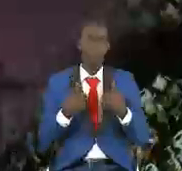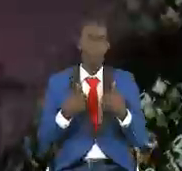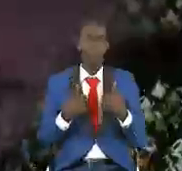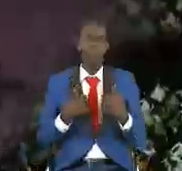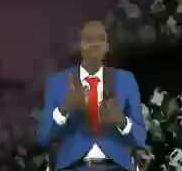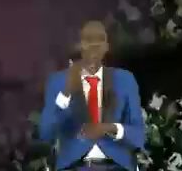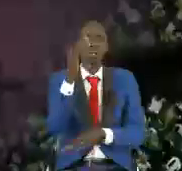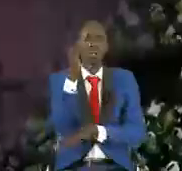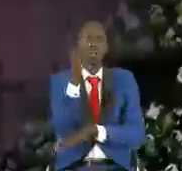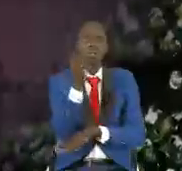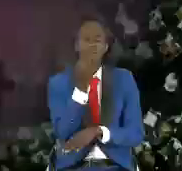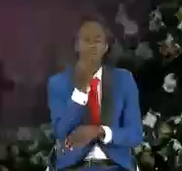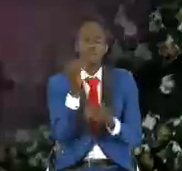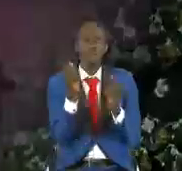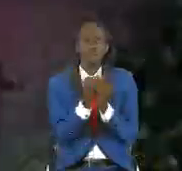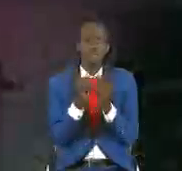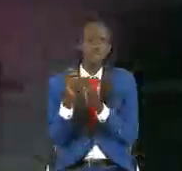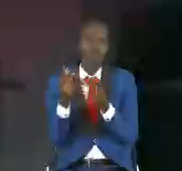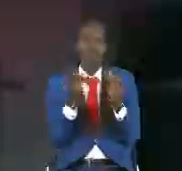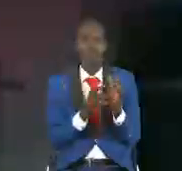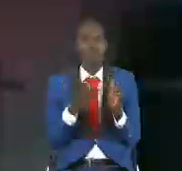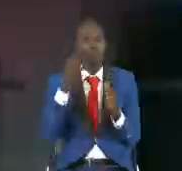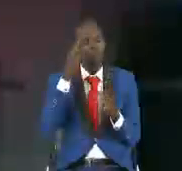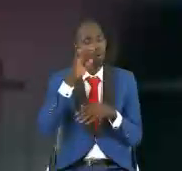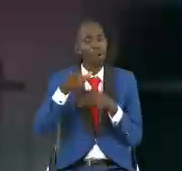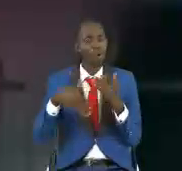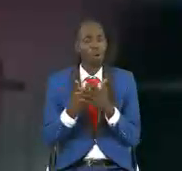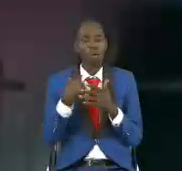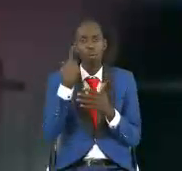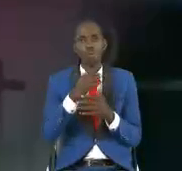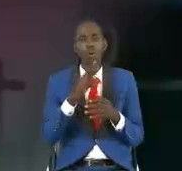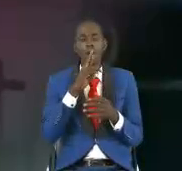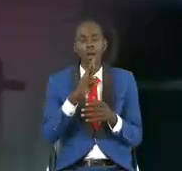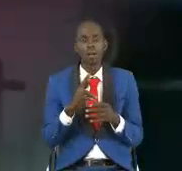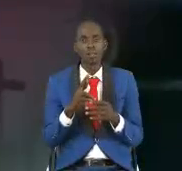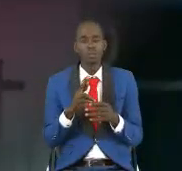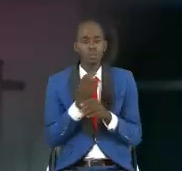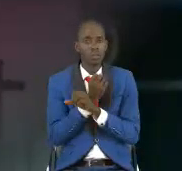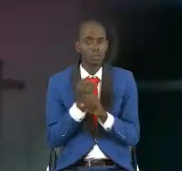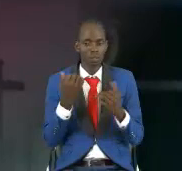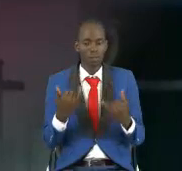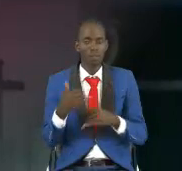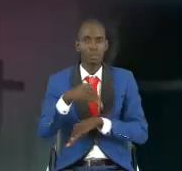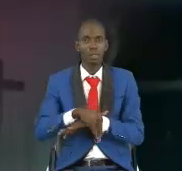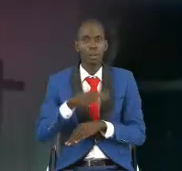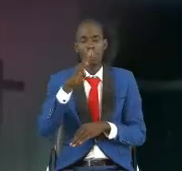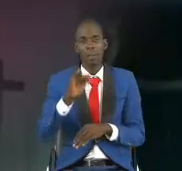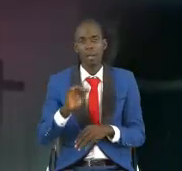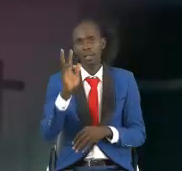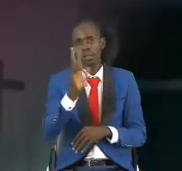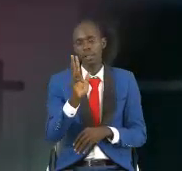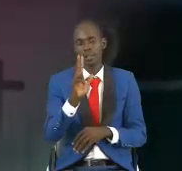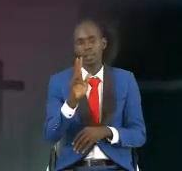with Jesus for all those who are deciding for Christ tonight. By 3 o'clock in the afternoon